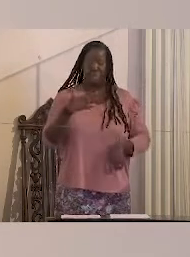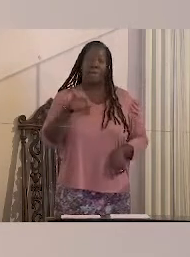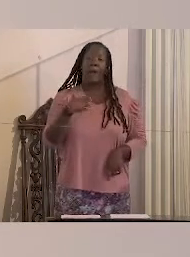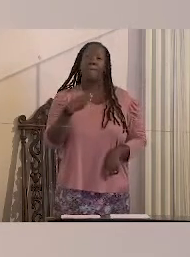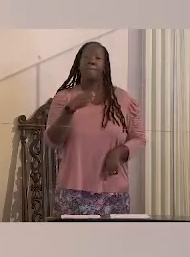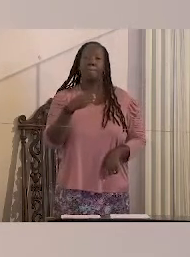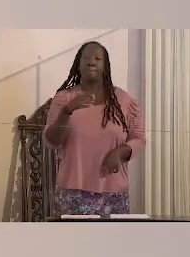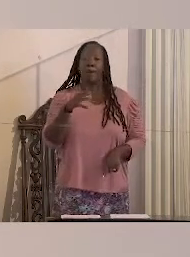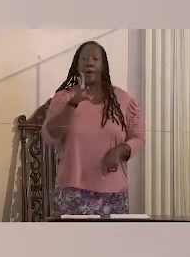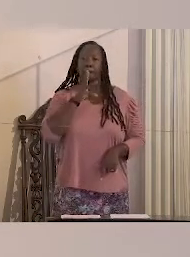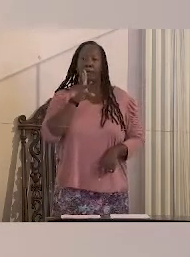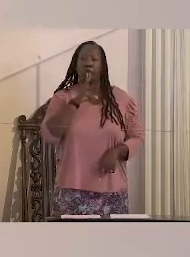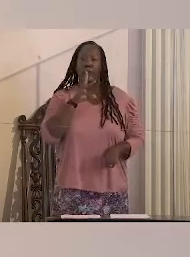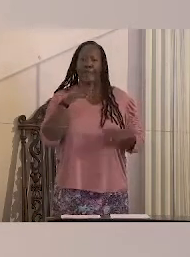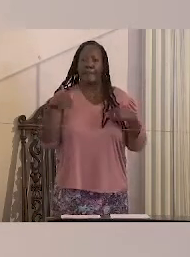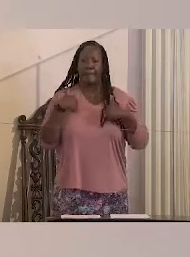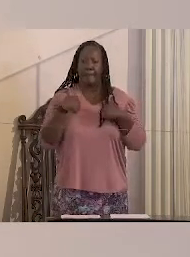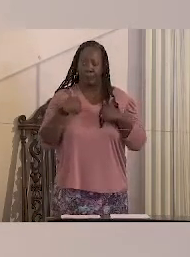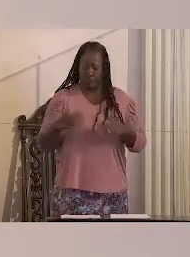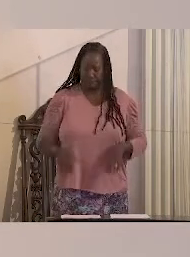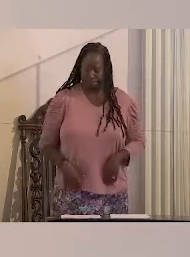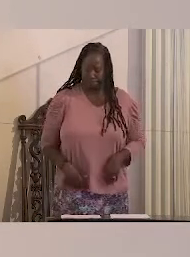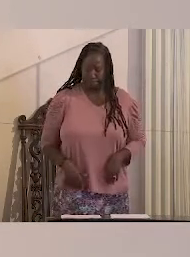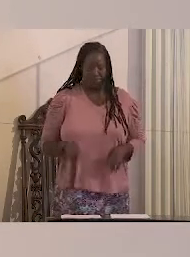Are you still breathing?